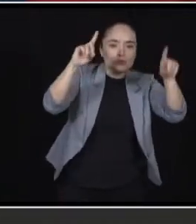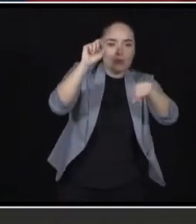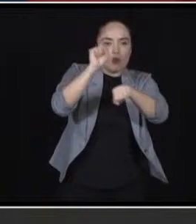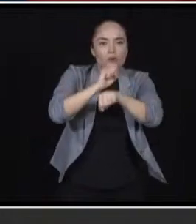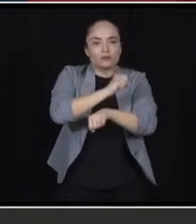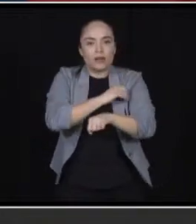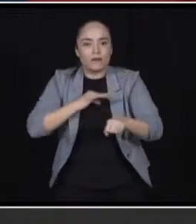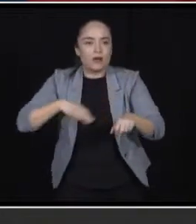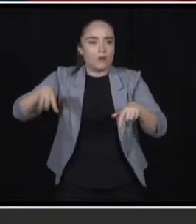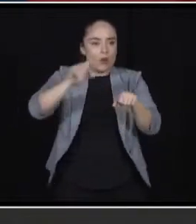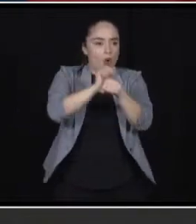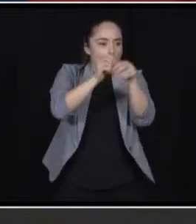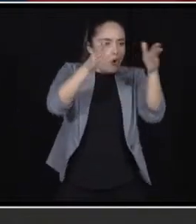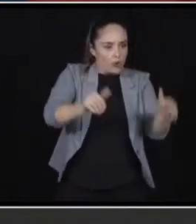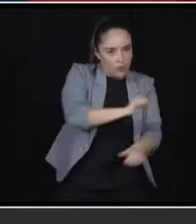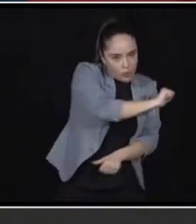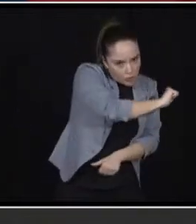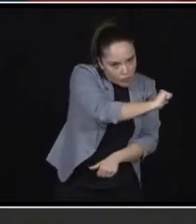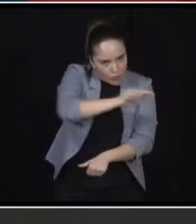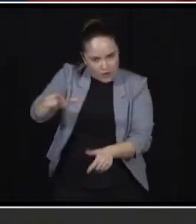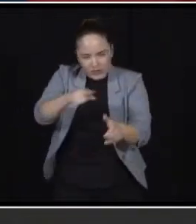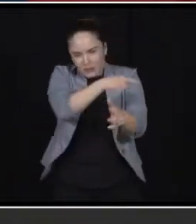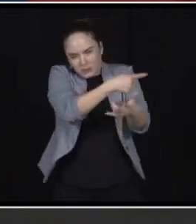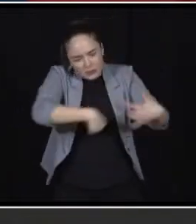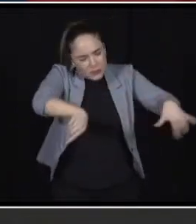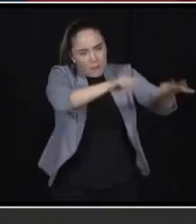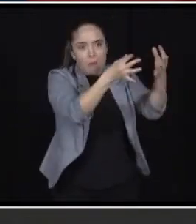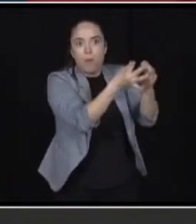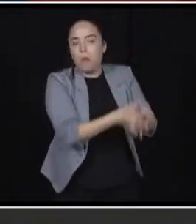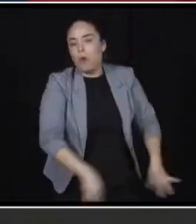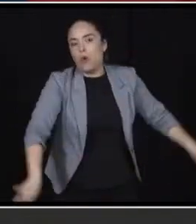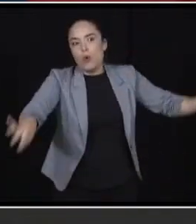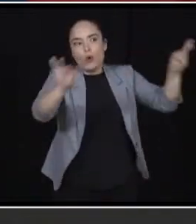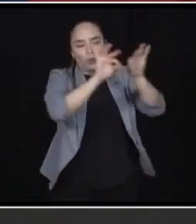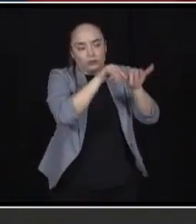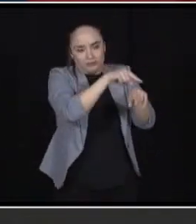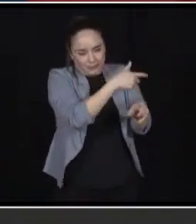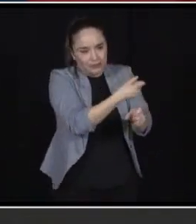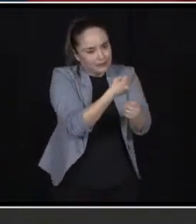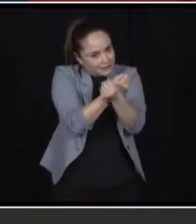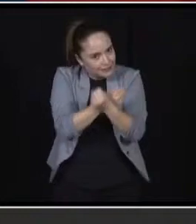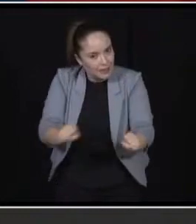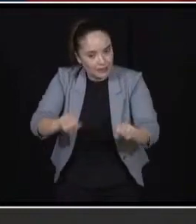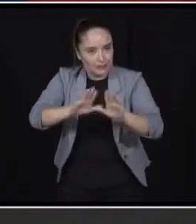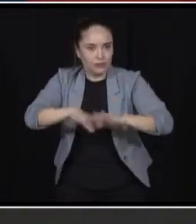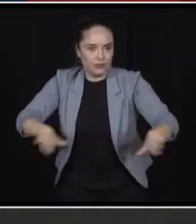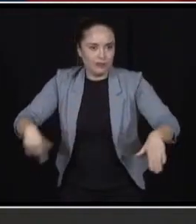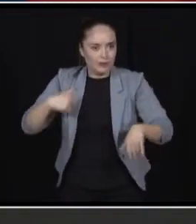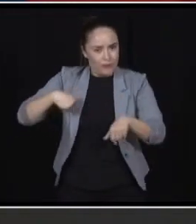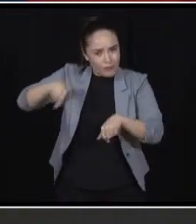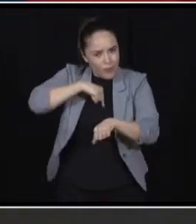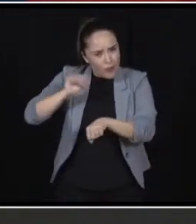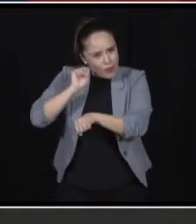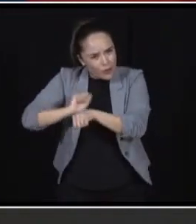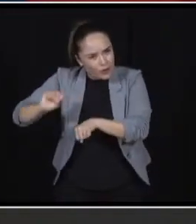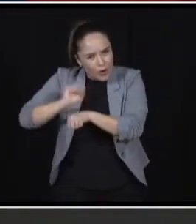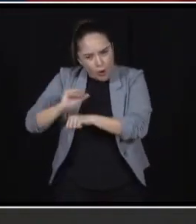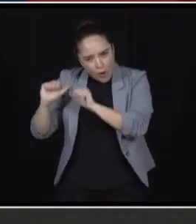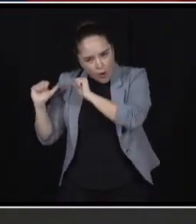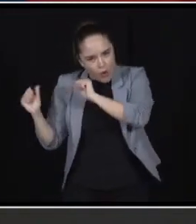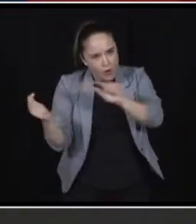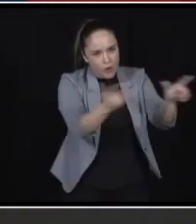play critical roles to keep kids safe. So as we get more supply, I assure every worker within our schools and our childcare settings, we're going to work around the clock to get them into your